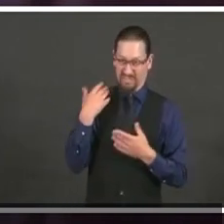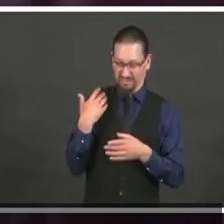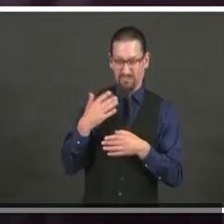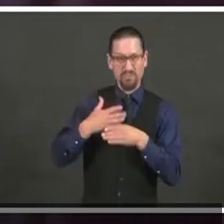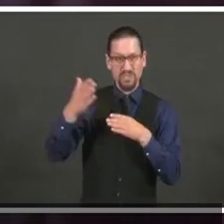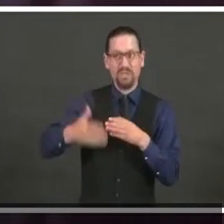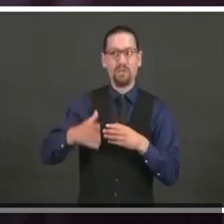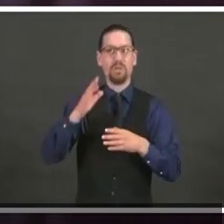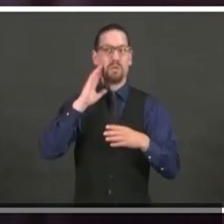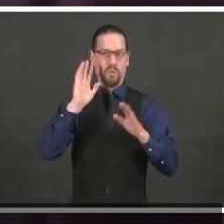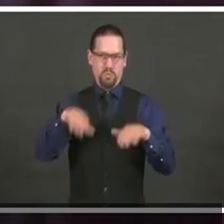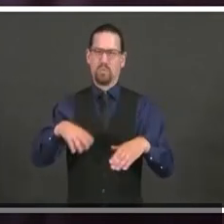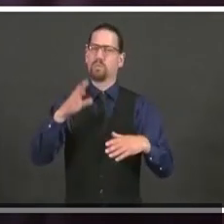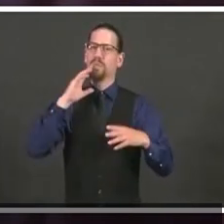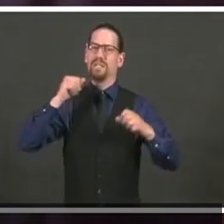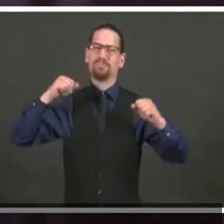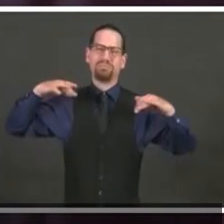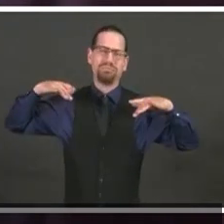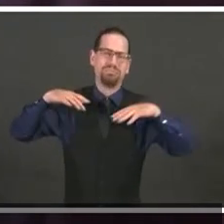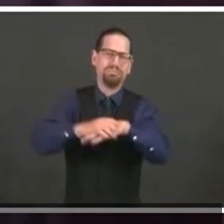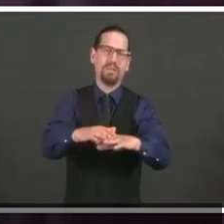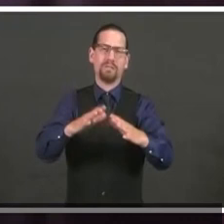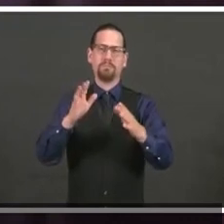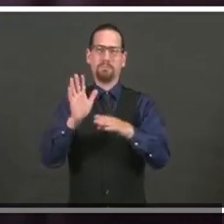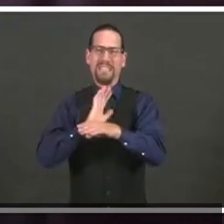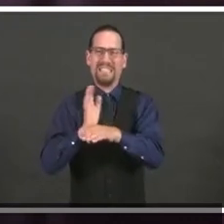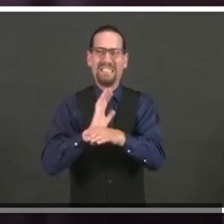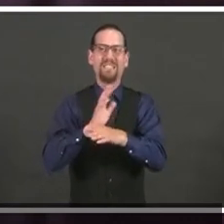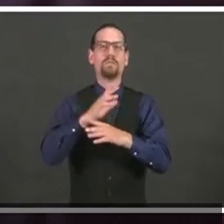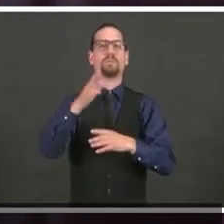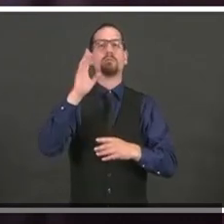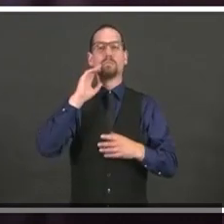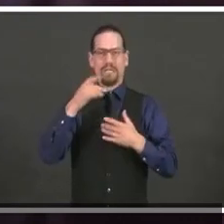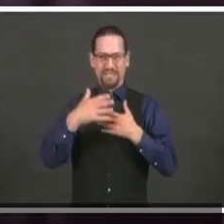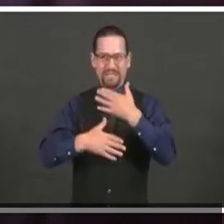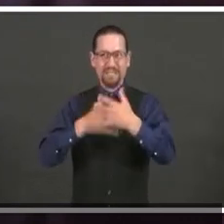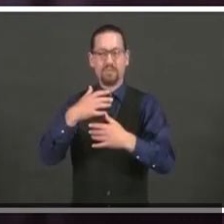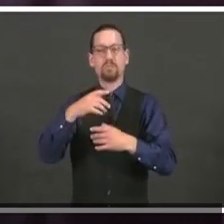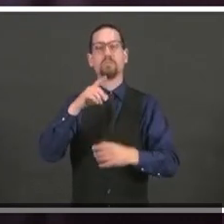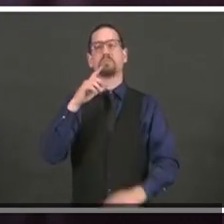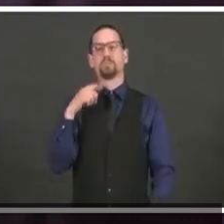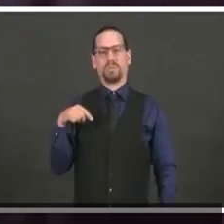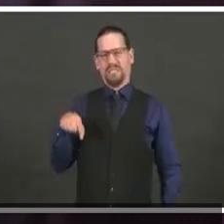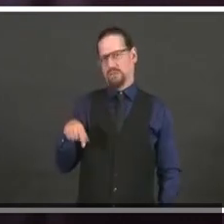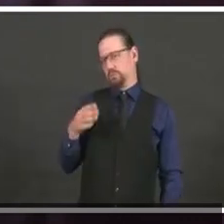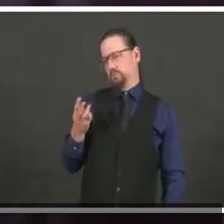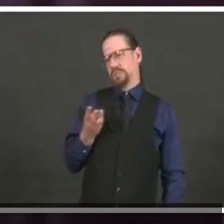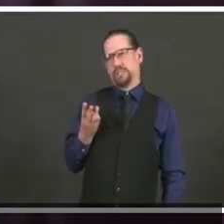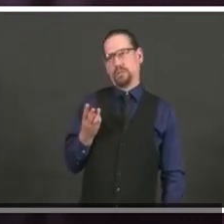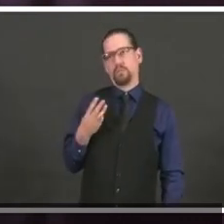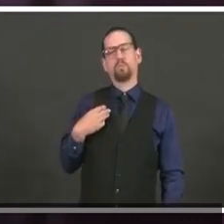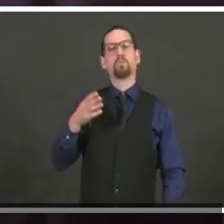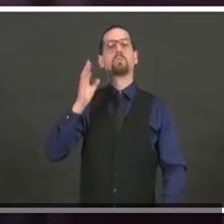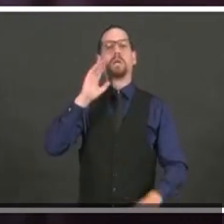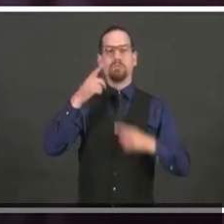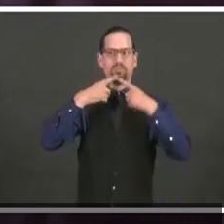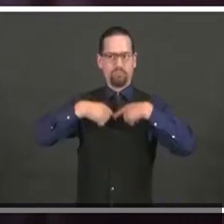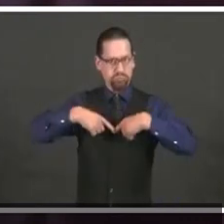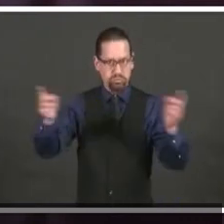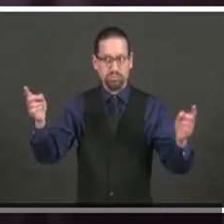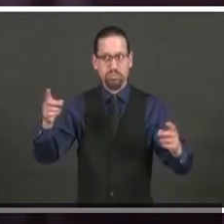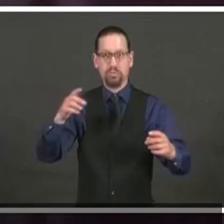have to make some changes, so I'll be back to you on Wednesday with some changes. We're trying to work through it. It was our first big summer